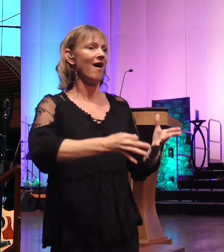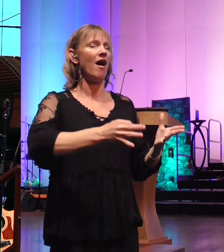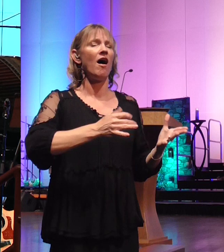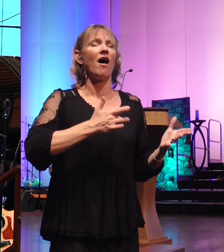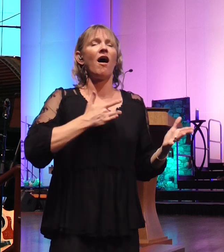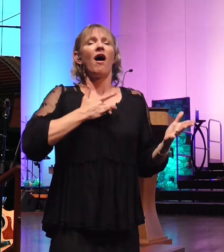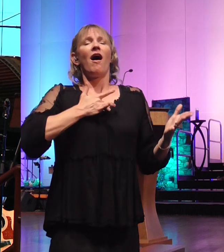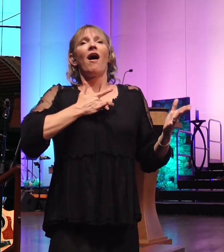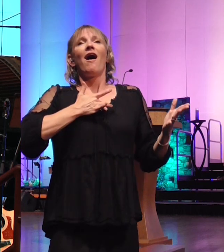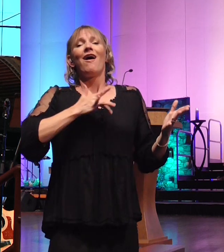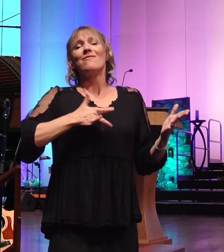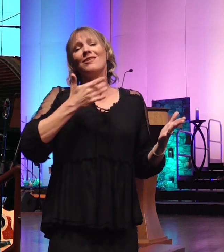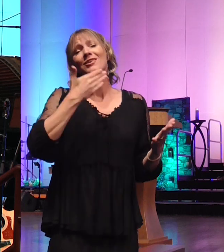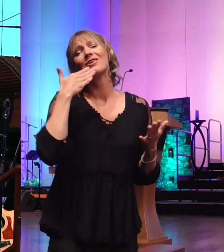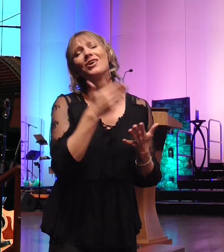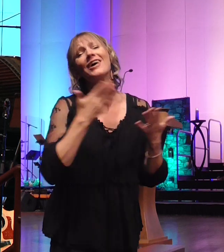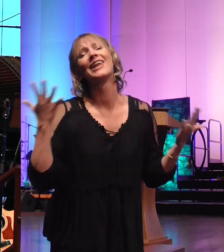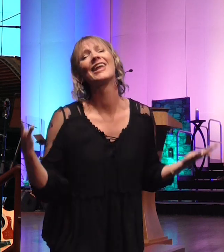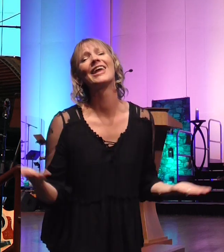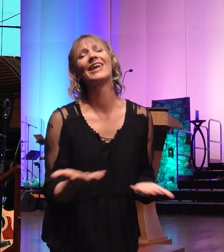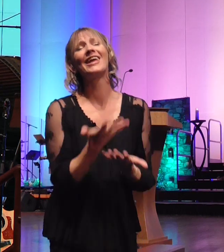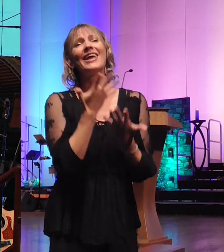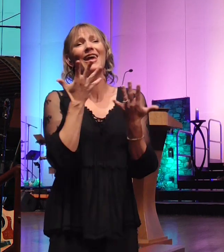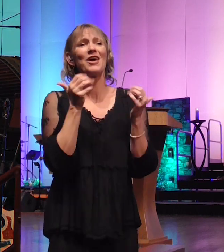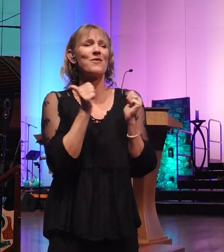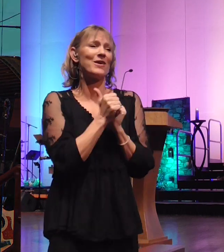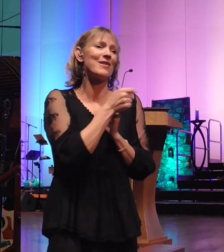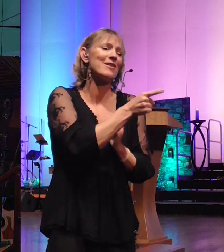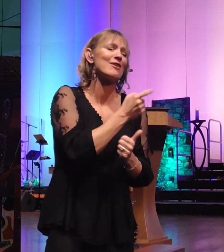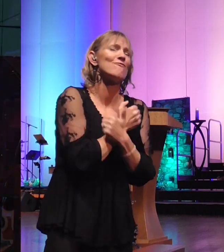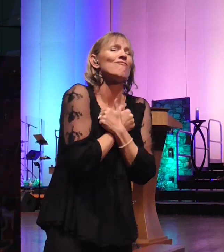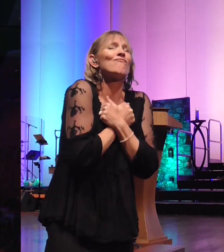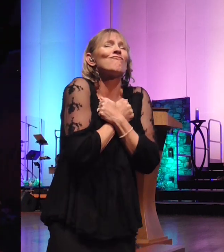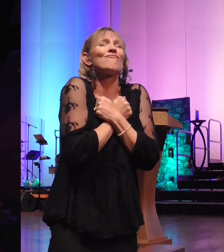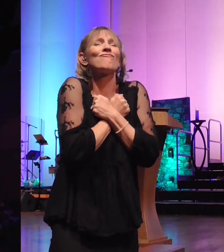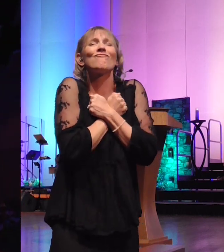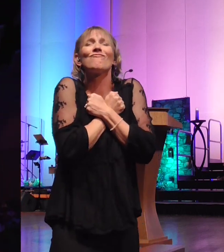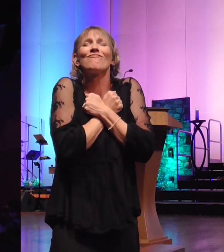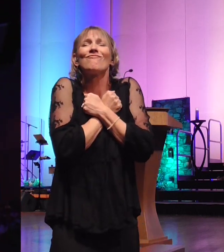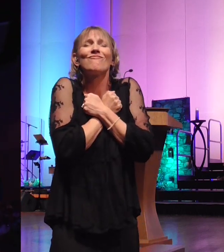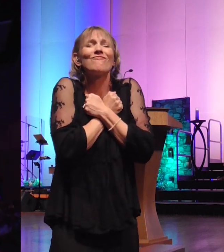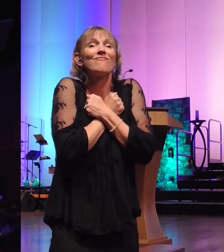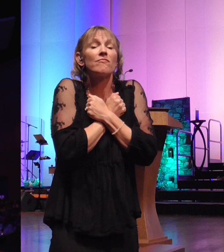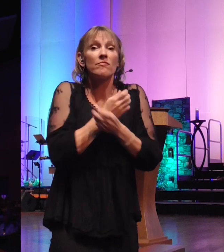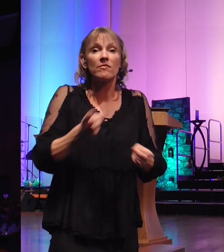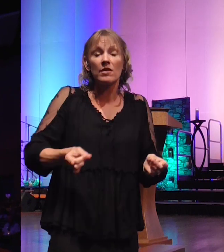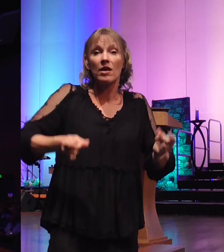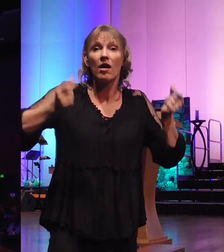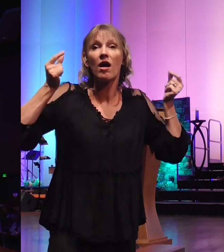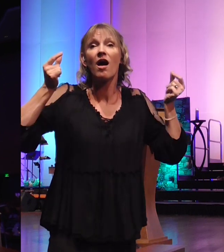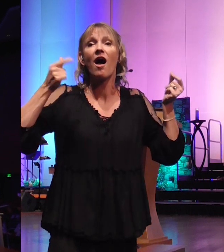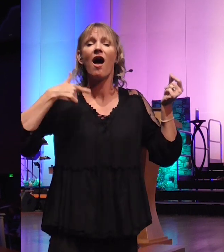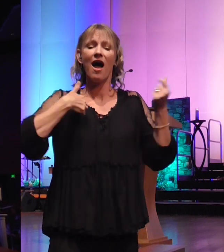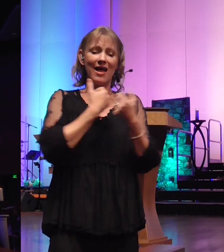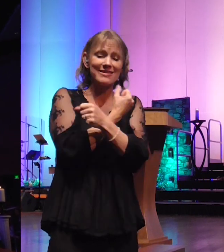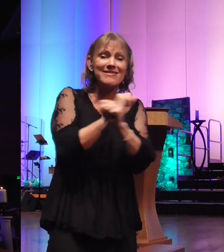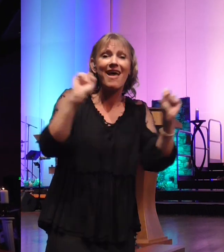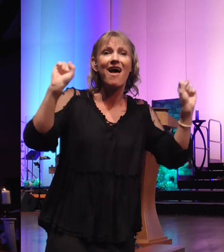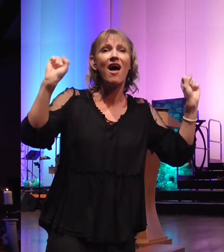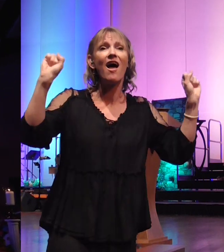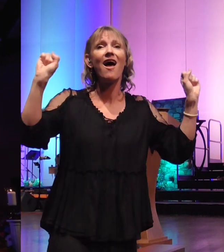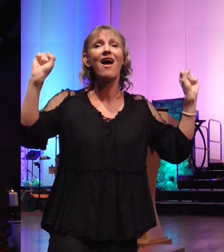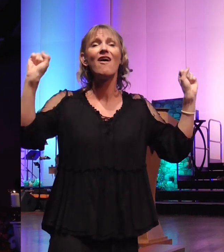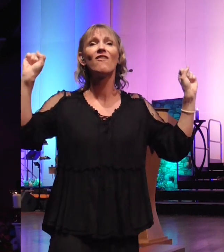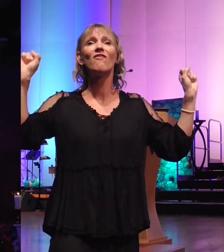feels to be here in your arms? suddenly safe,